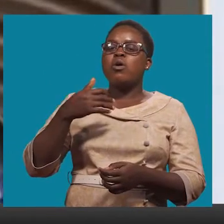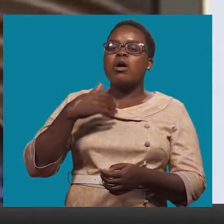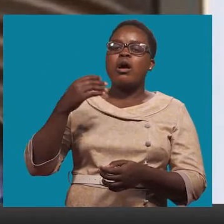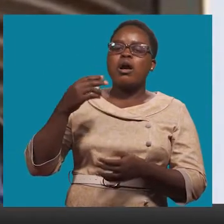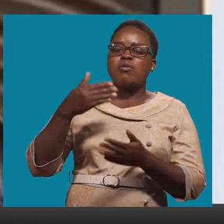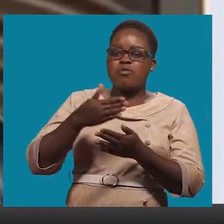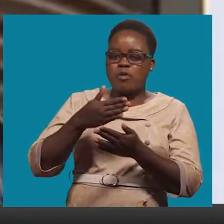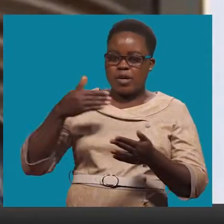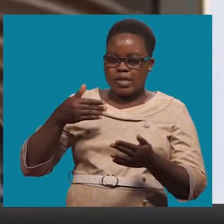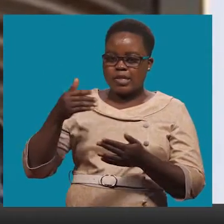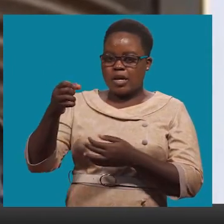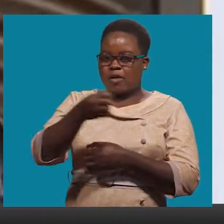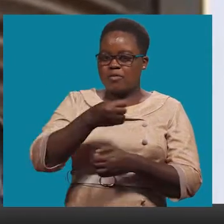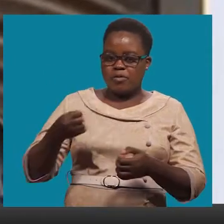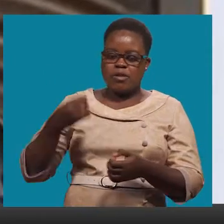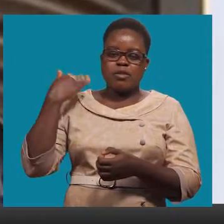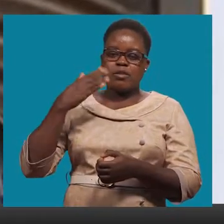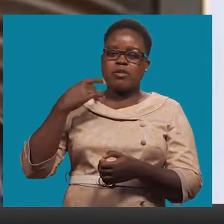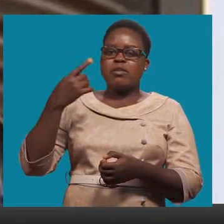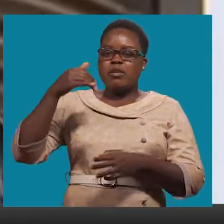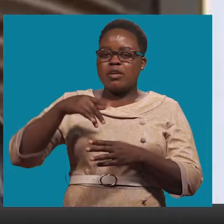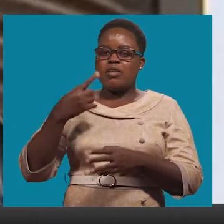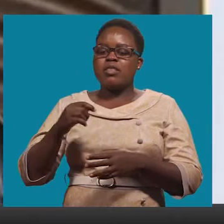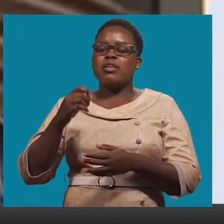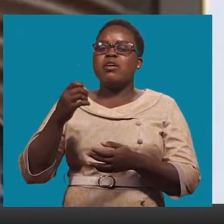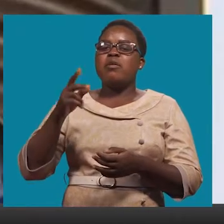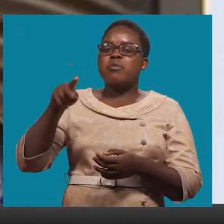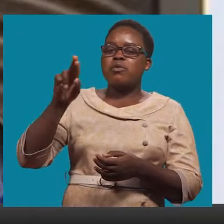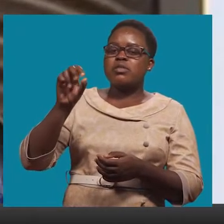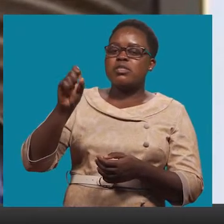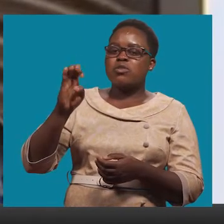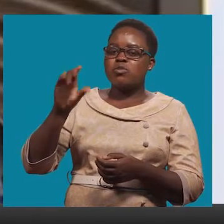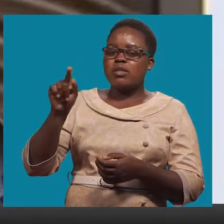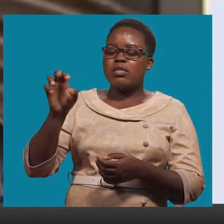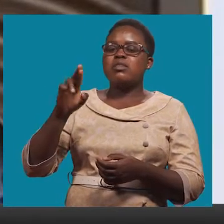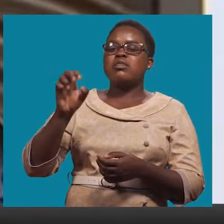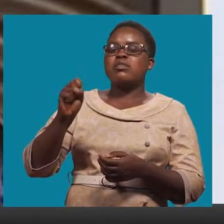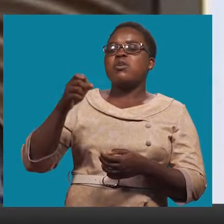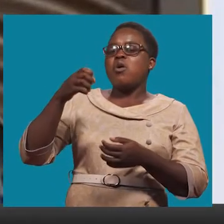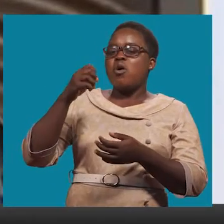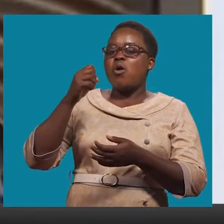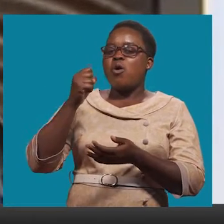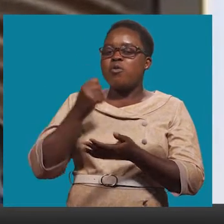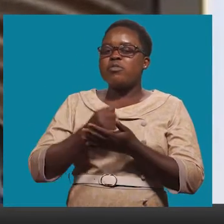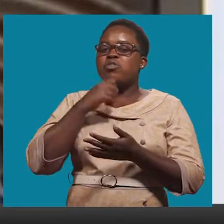you cannot uphold a criminal justice system. Without integrity in prosecutor's office, you cannot